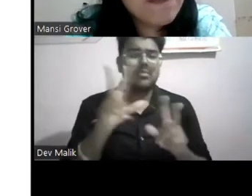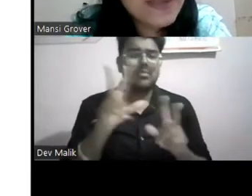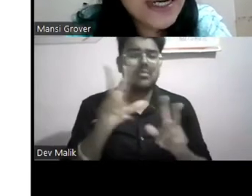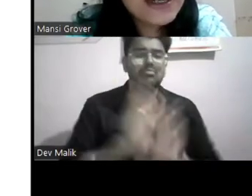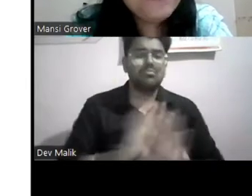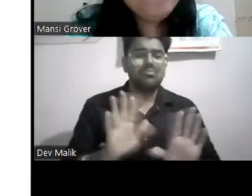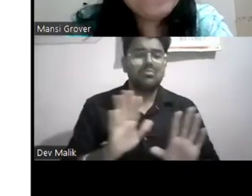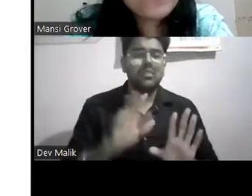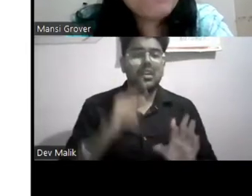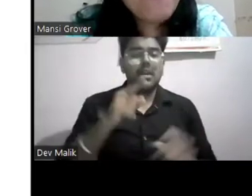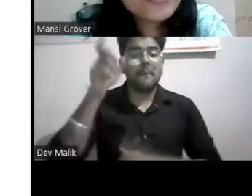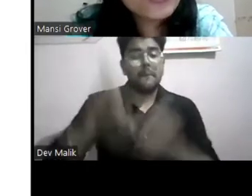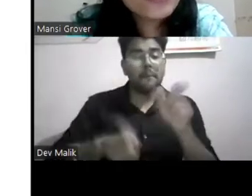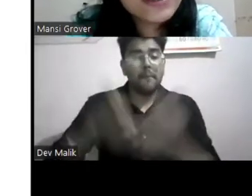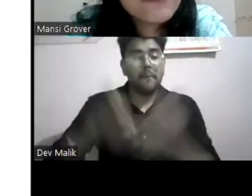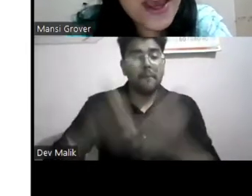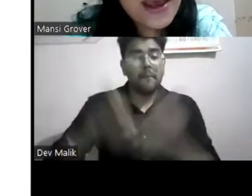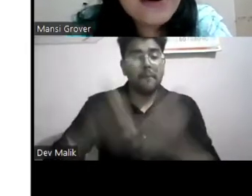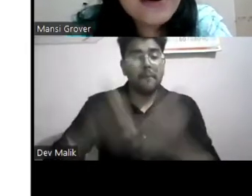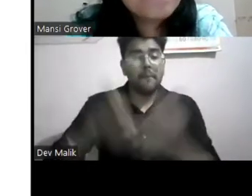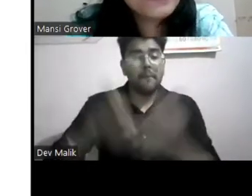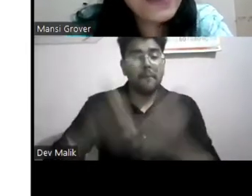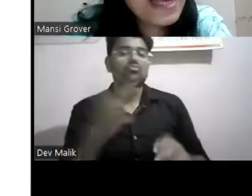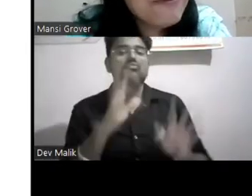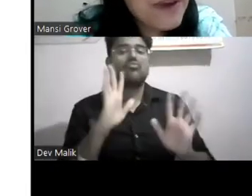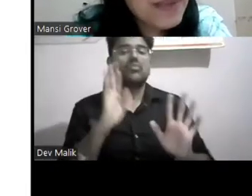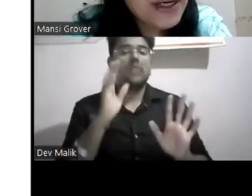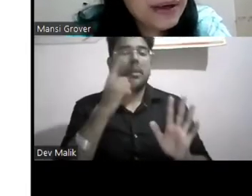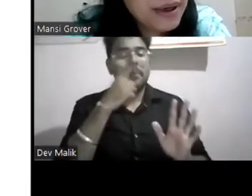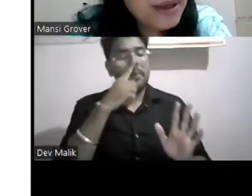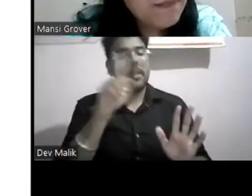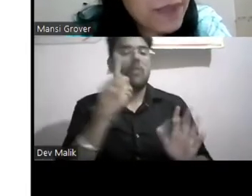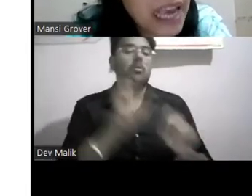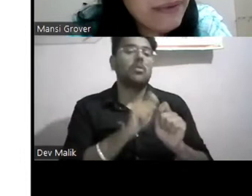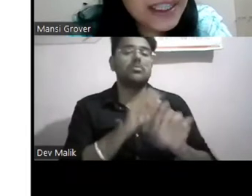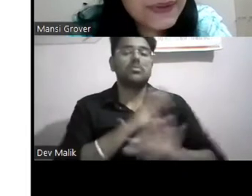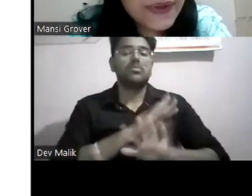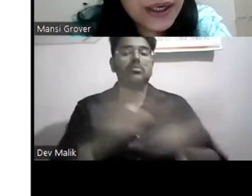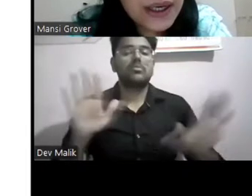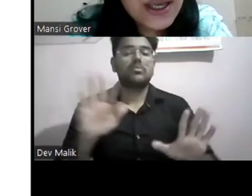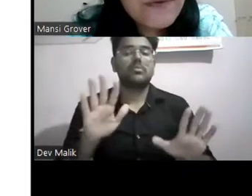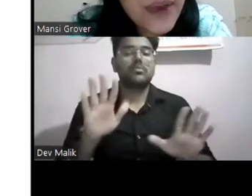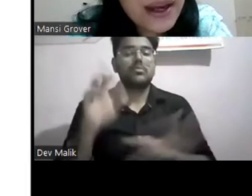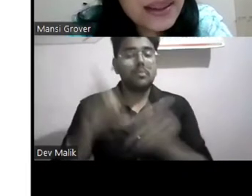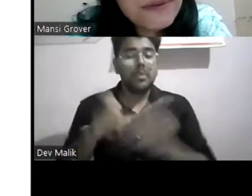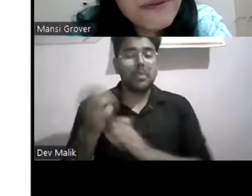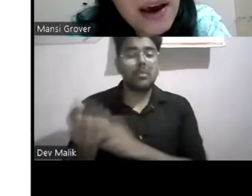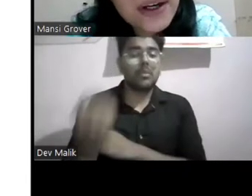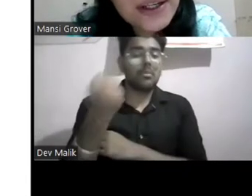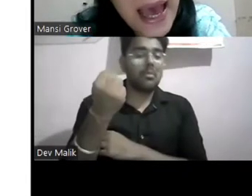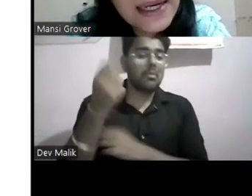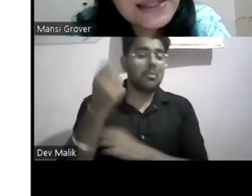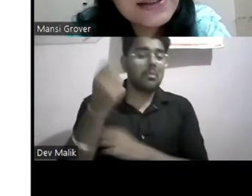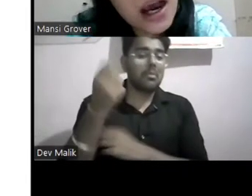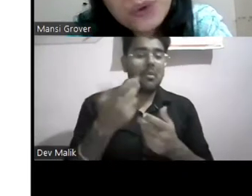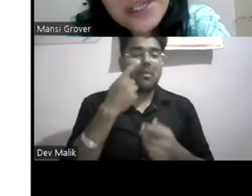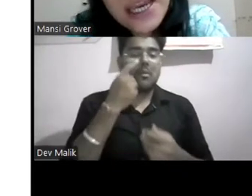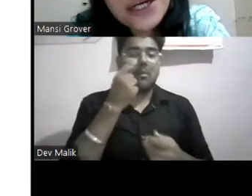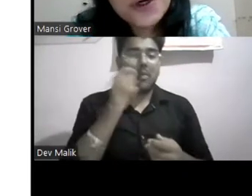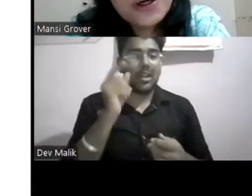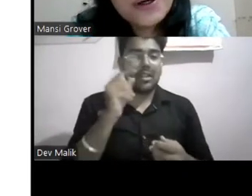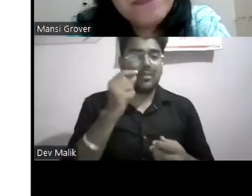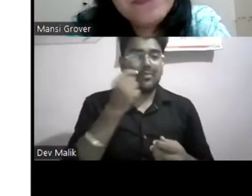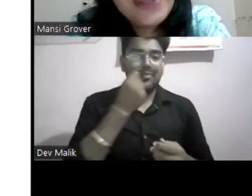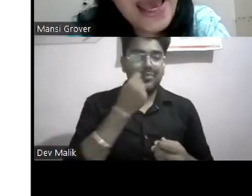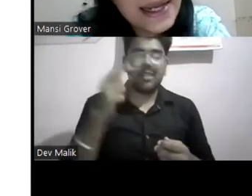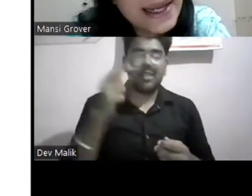between the public masculine sphere and feminine private sphere, wherein the father carried the